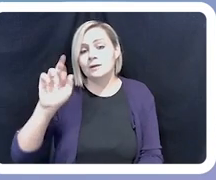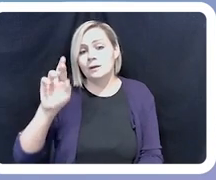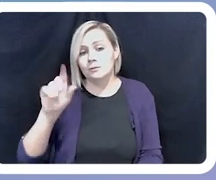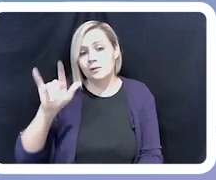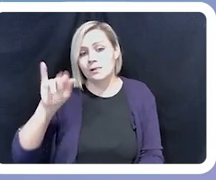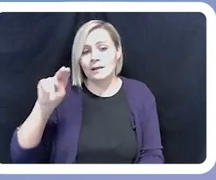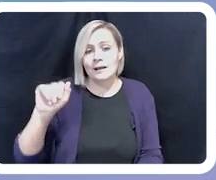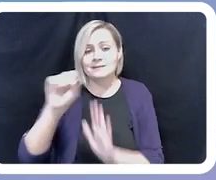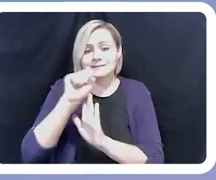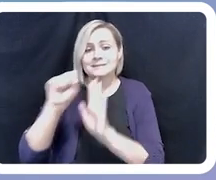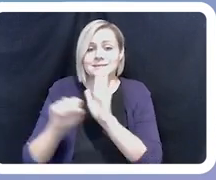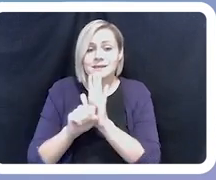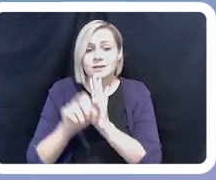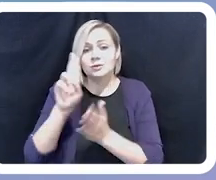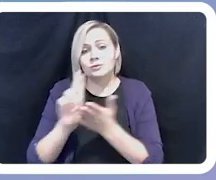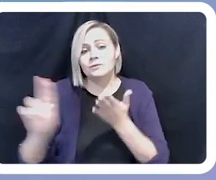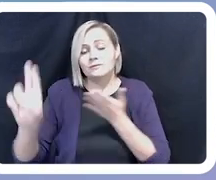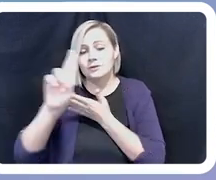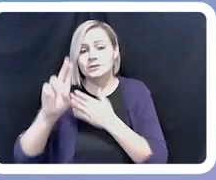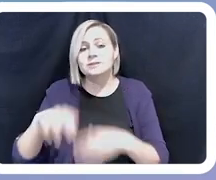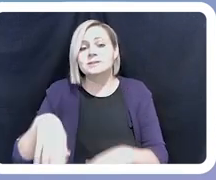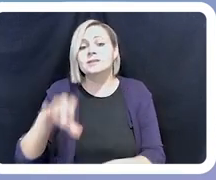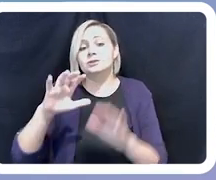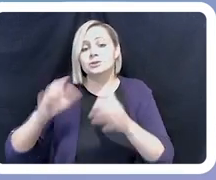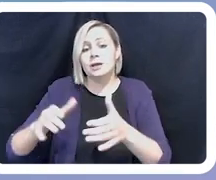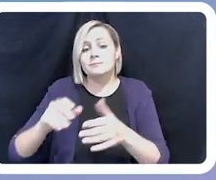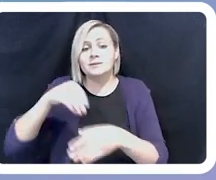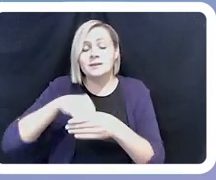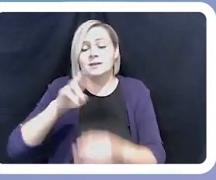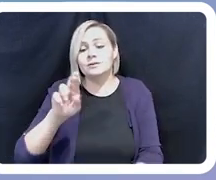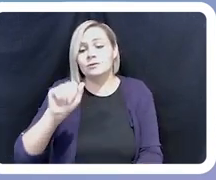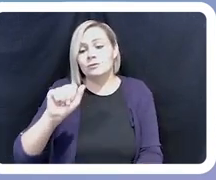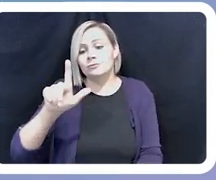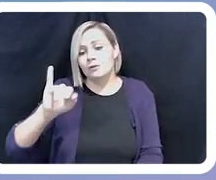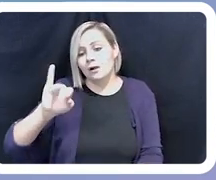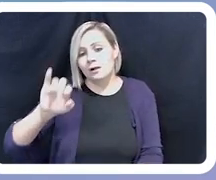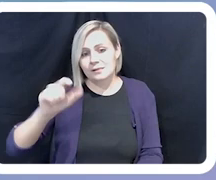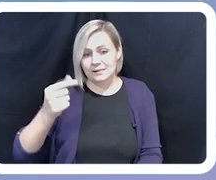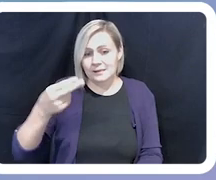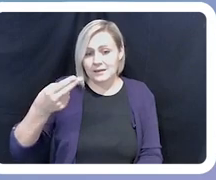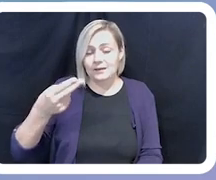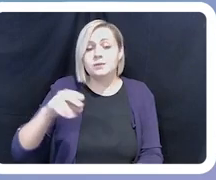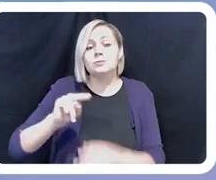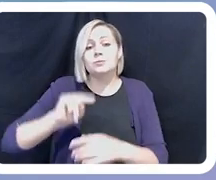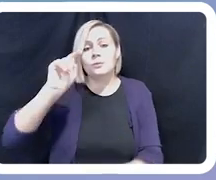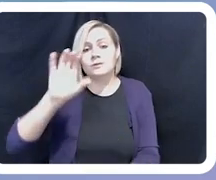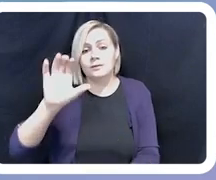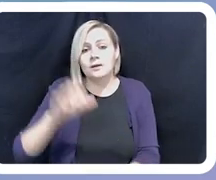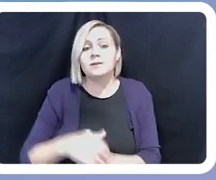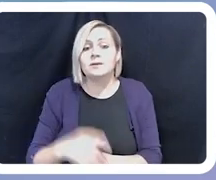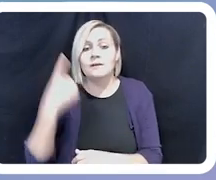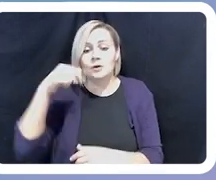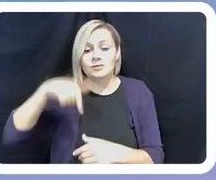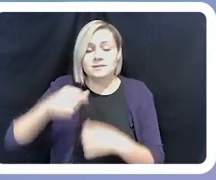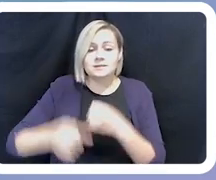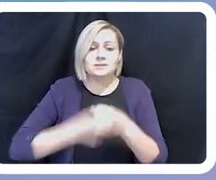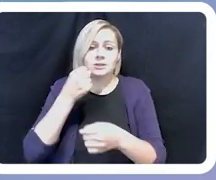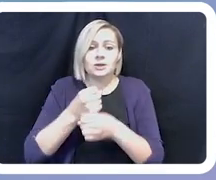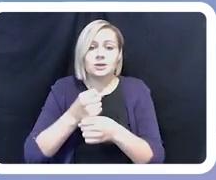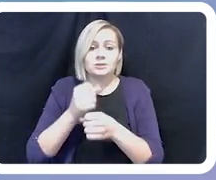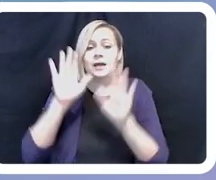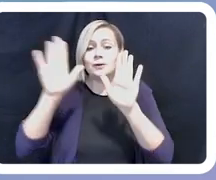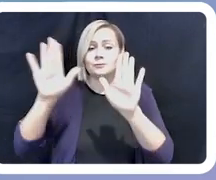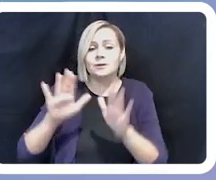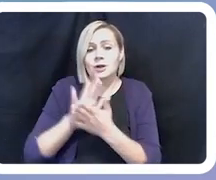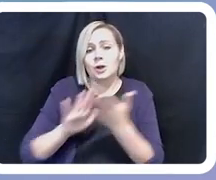State University chapter in Raleigh, North Carolina, for being named this year's overall Outstanding College